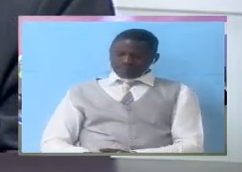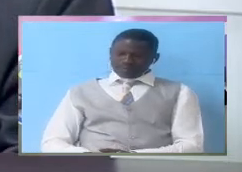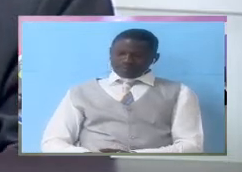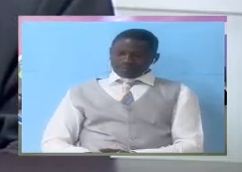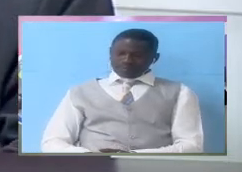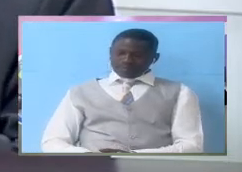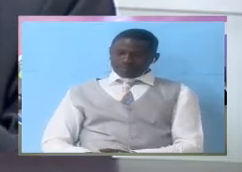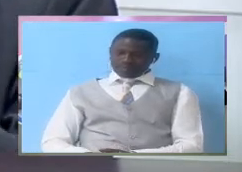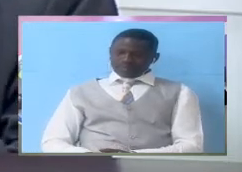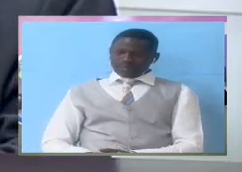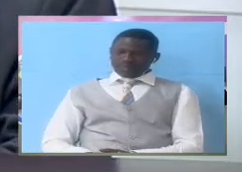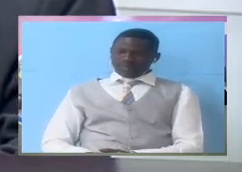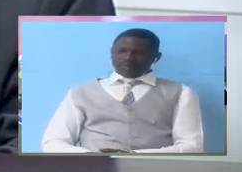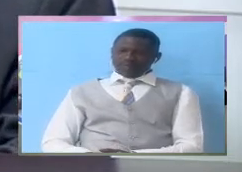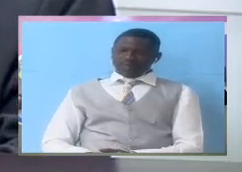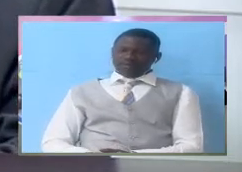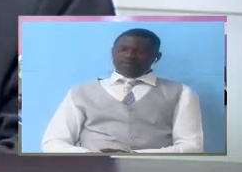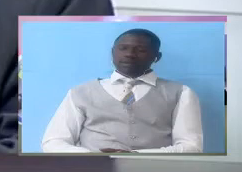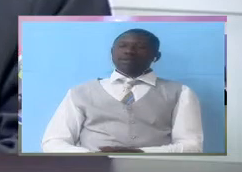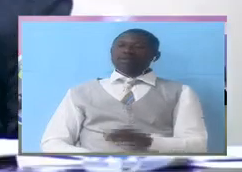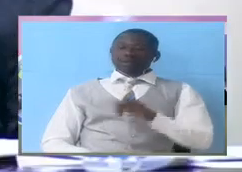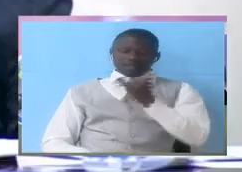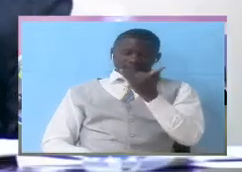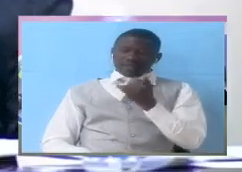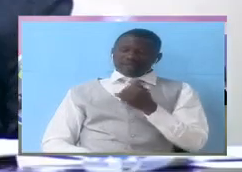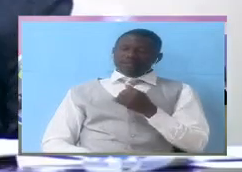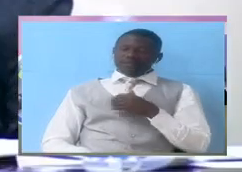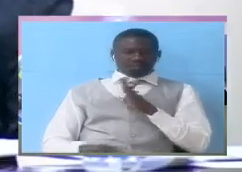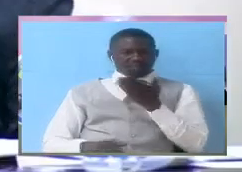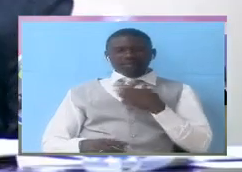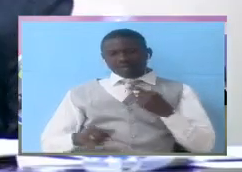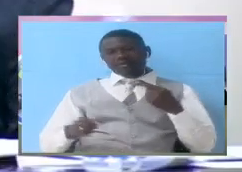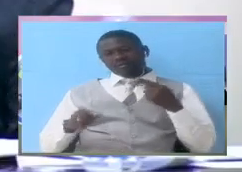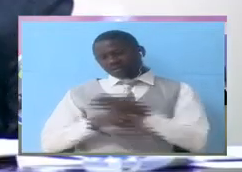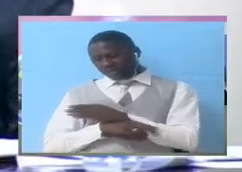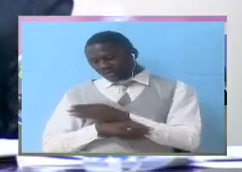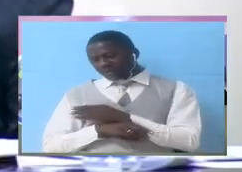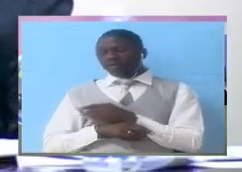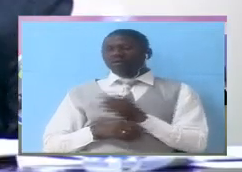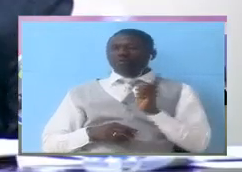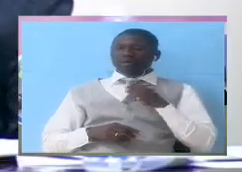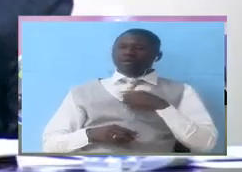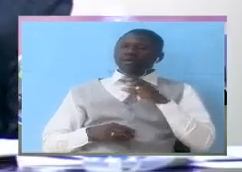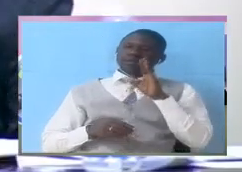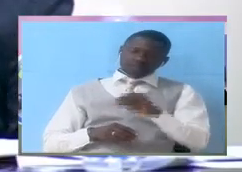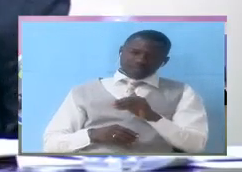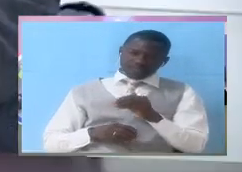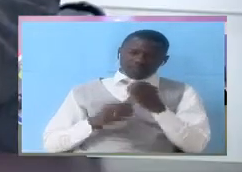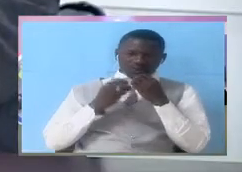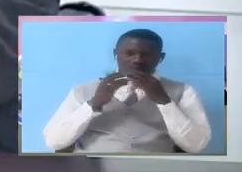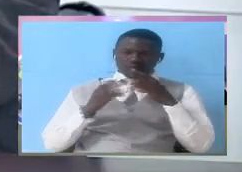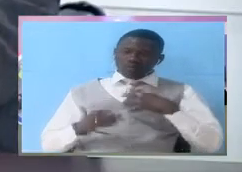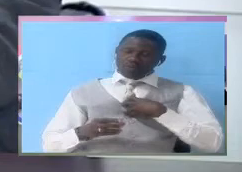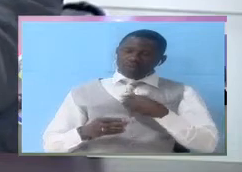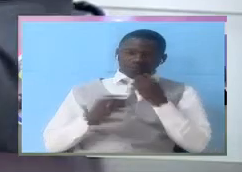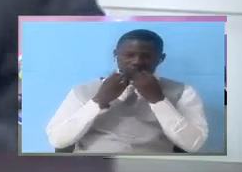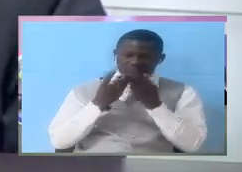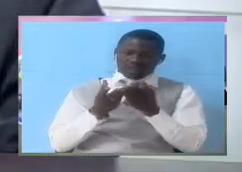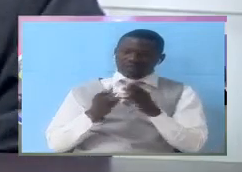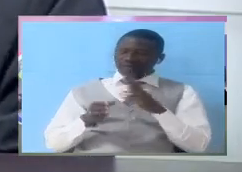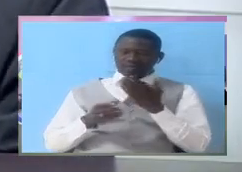meant, it must have been a slip of the tongue. What I meant was I did not go there and I never interfered in their job. Waaw mo na amal